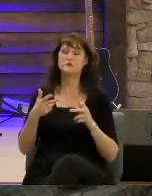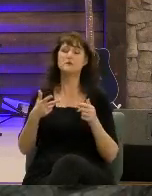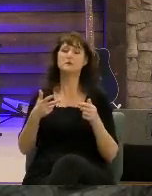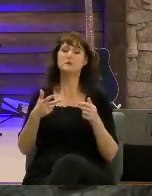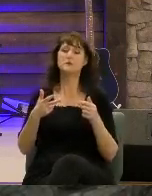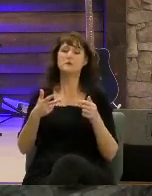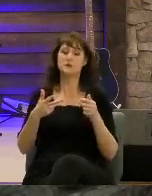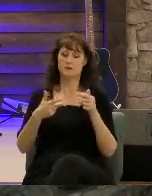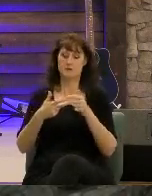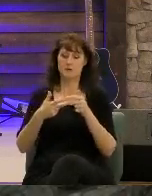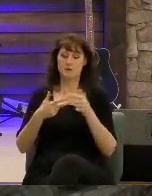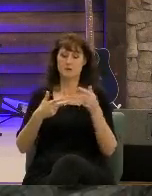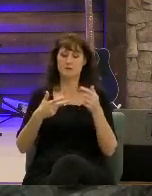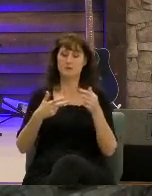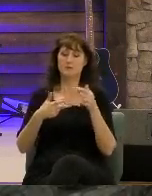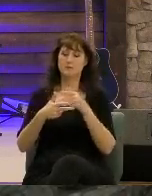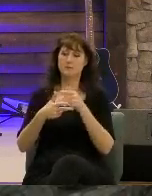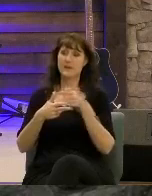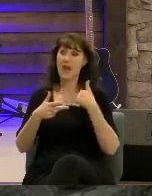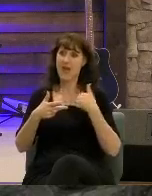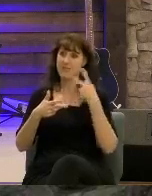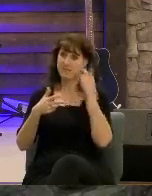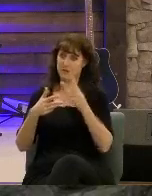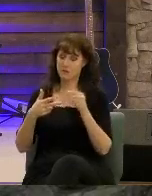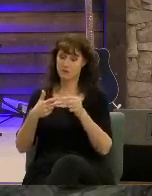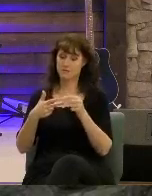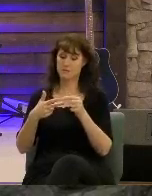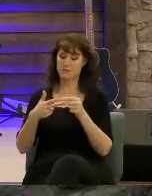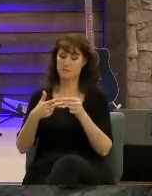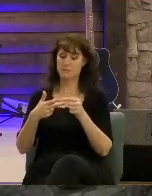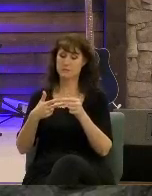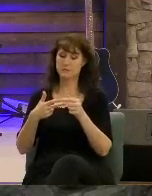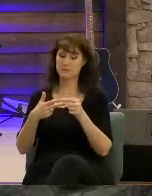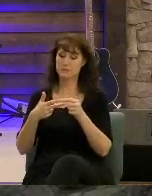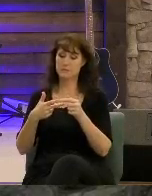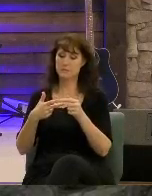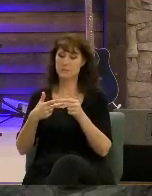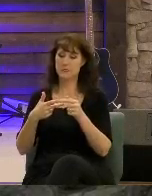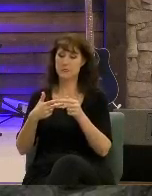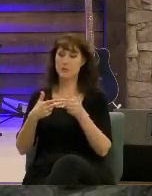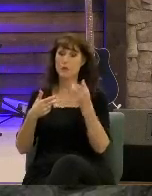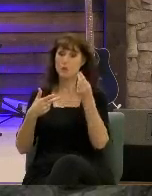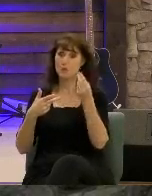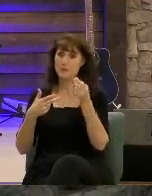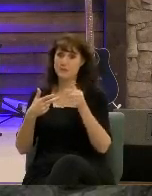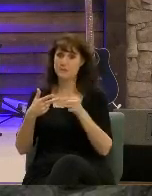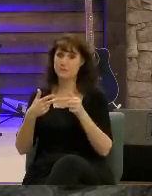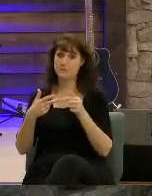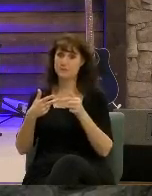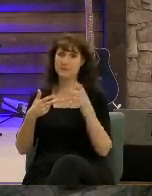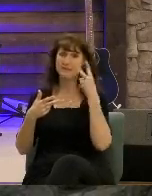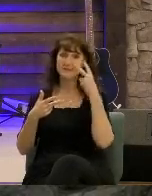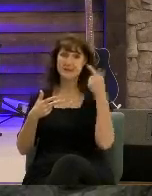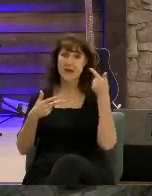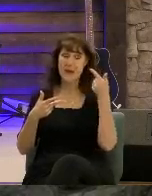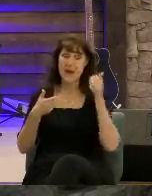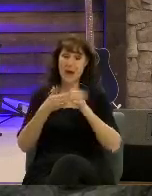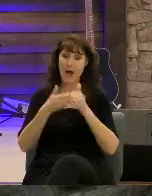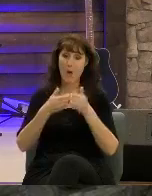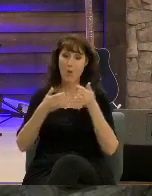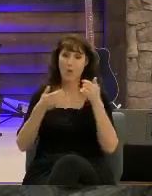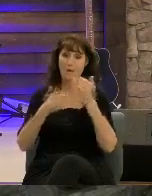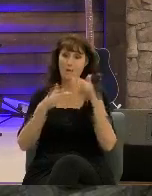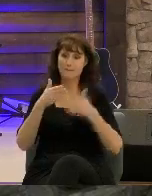okay? How will you complete it? And you need to be very flexible in that, right? Here's what happens to the kingdom of God in the church, okay? We